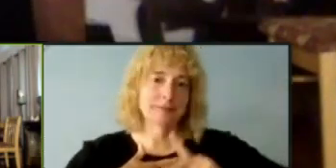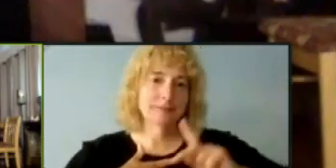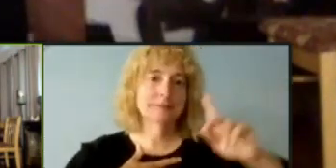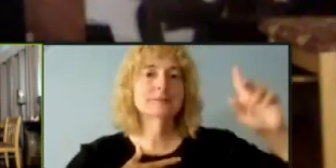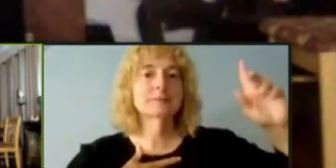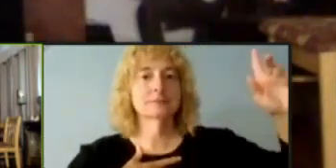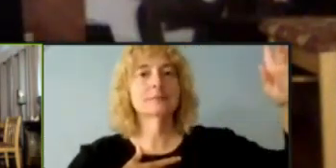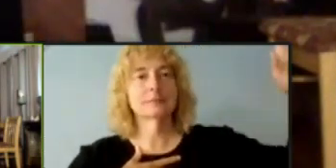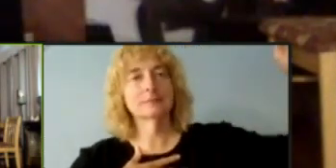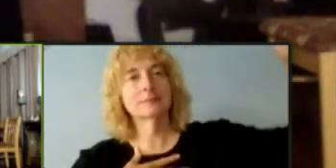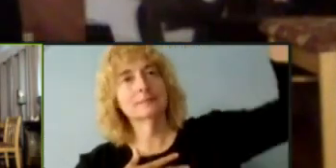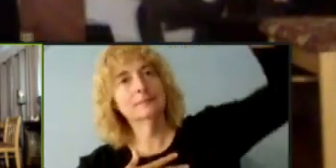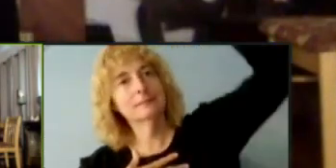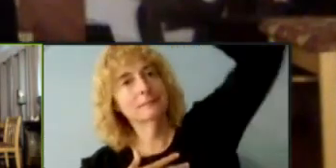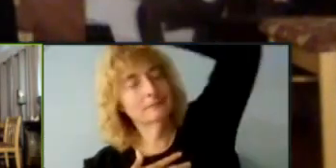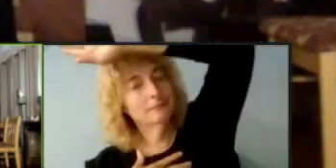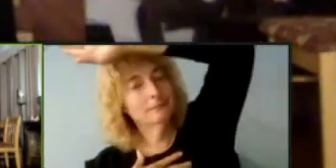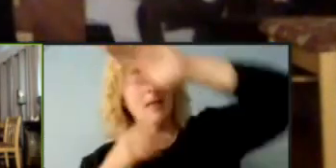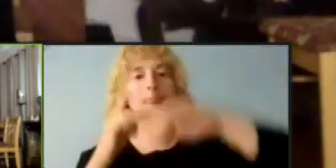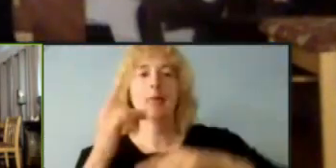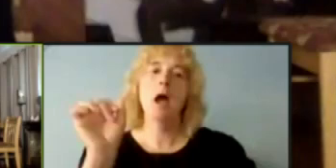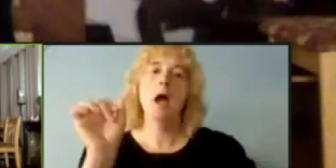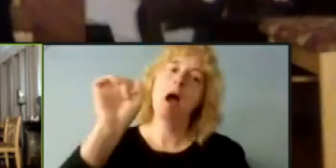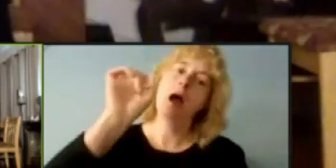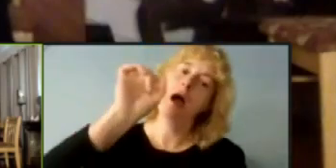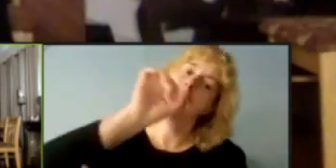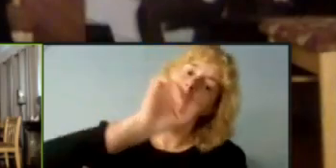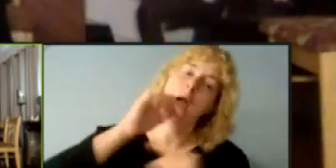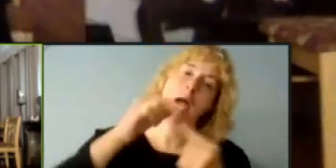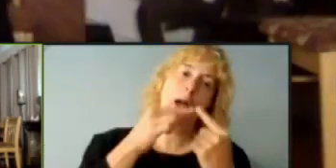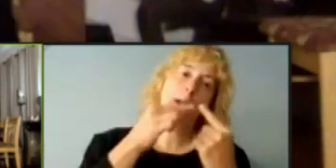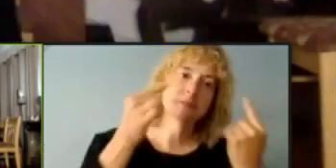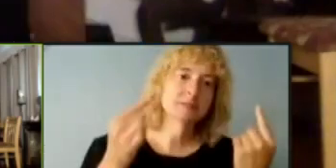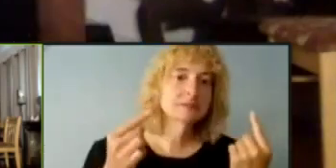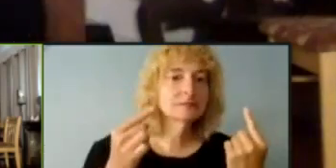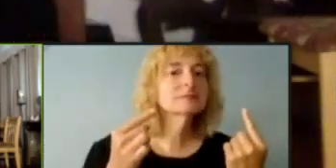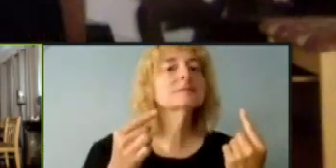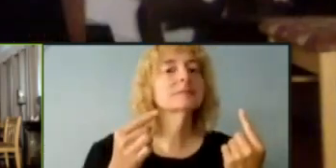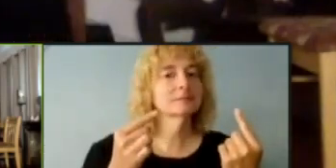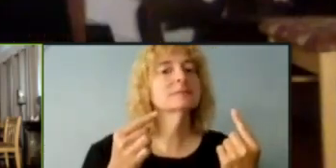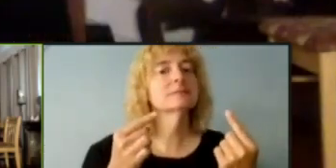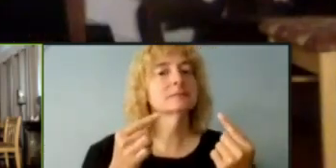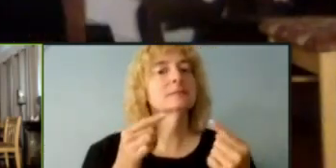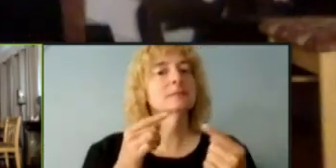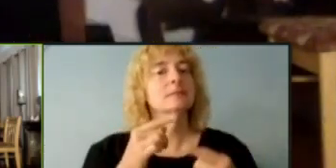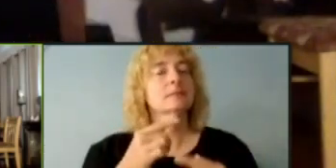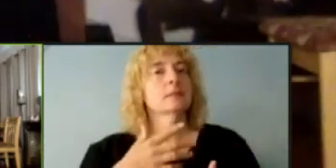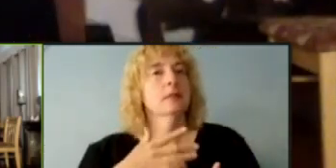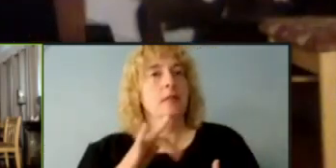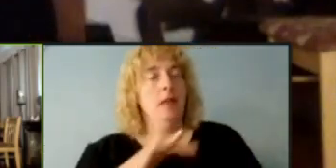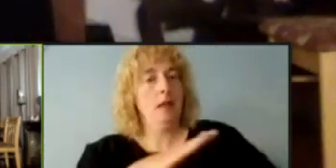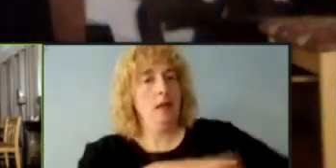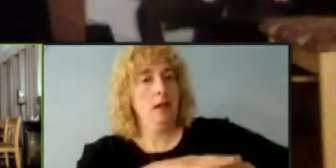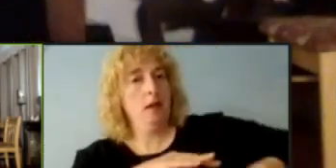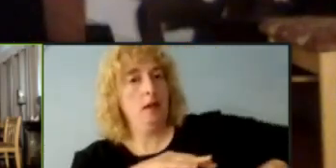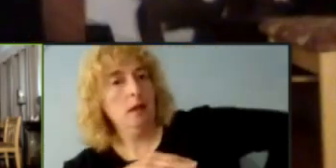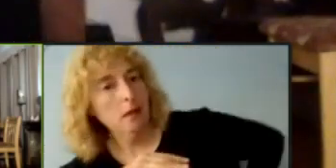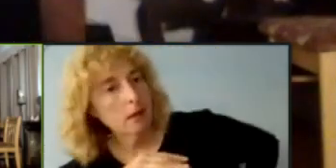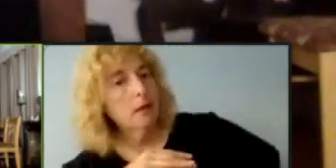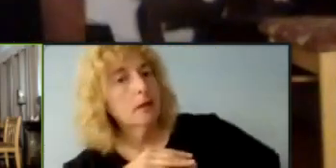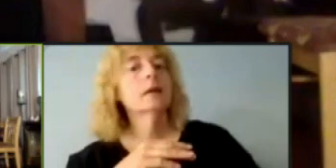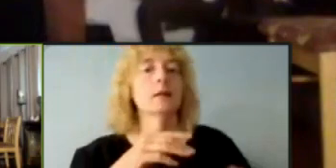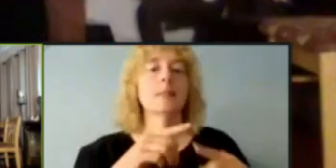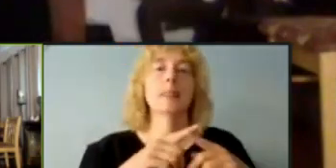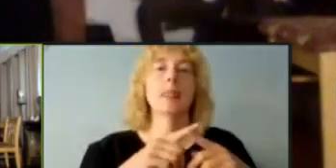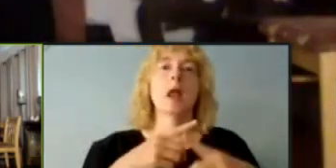reaching over to the opposite side. Inhale, reaching up, and exhale, both arms down.